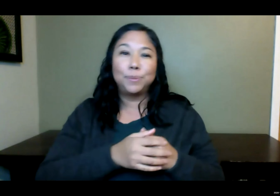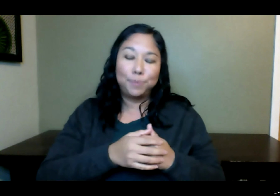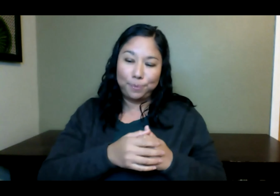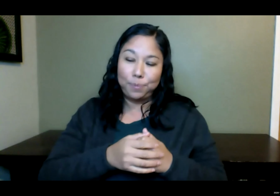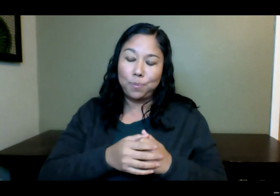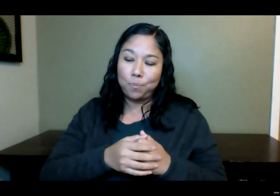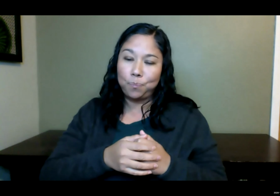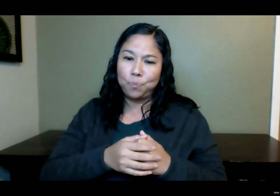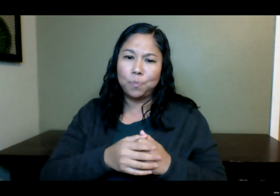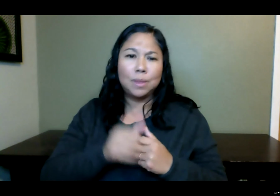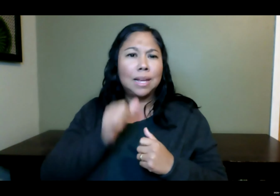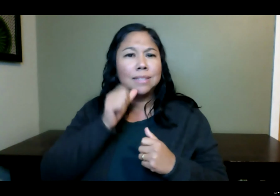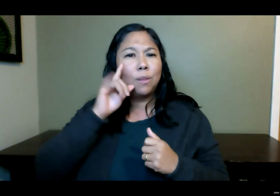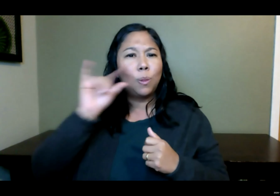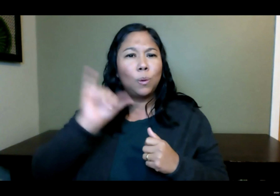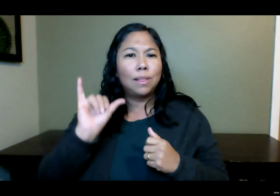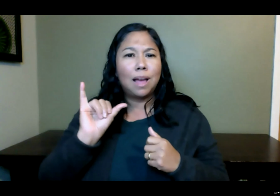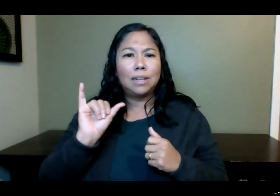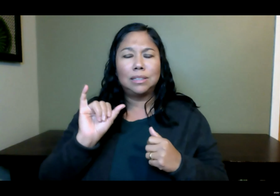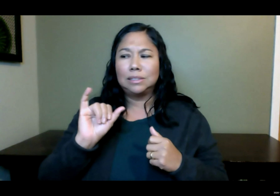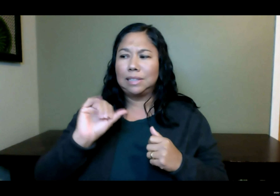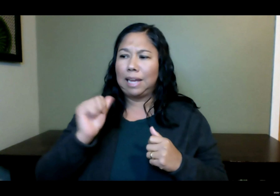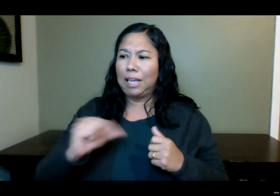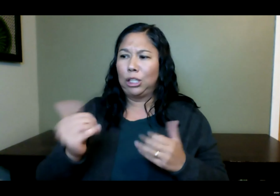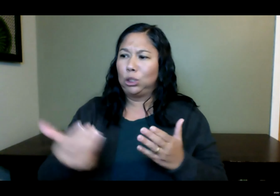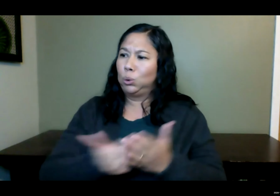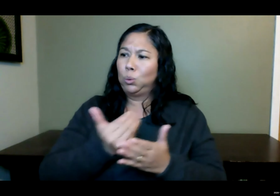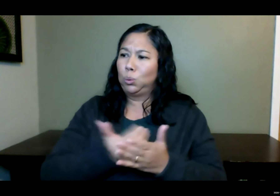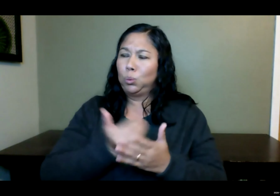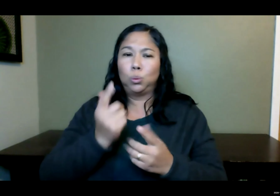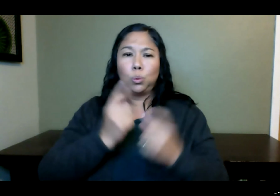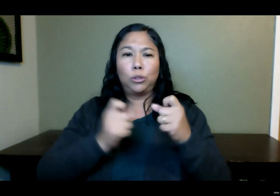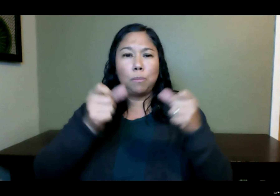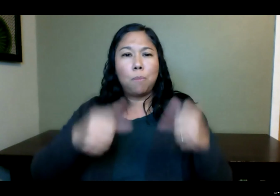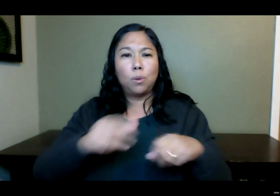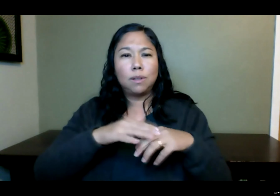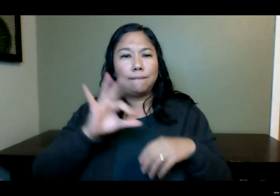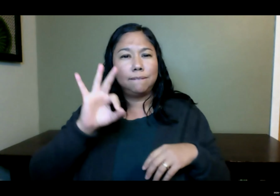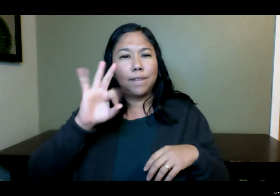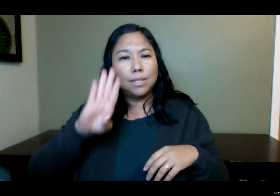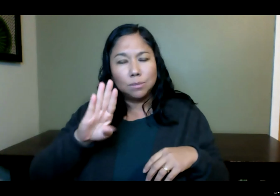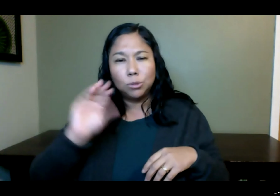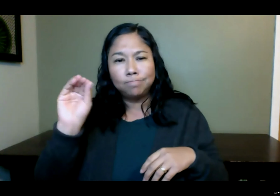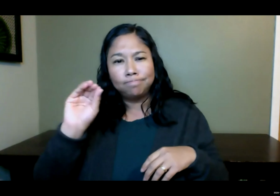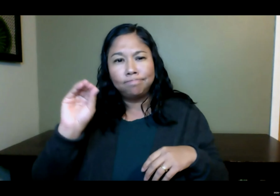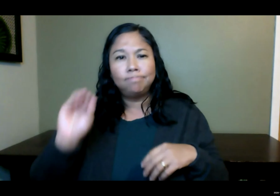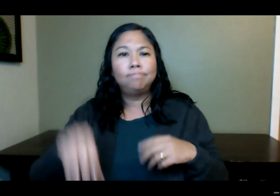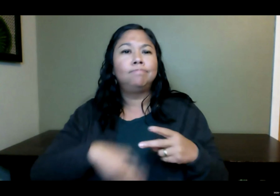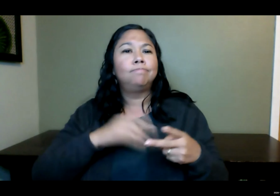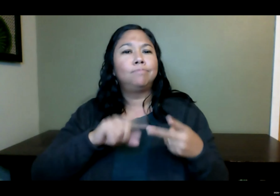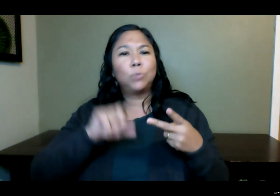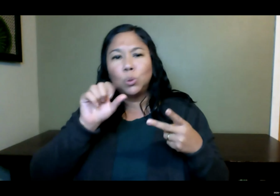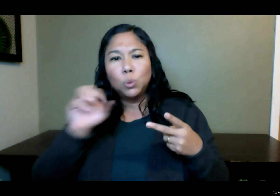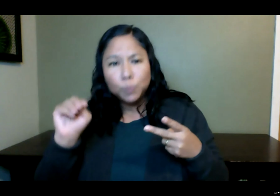And it doesn't look like we have any new questions posted on Facebook or the Zoom, but I want to